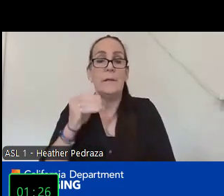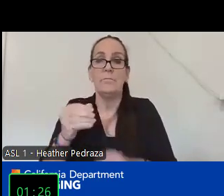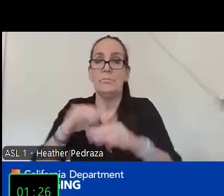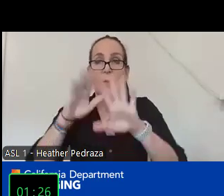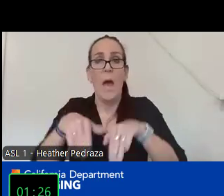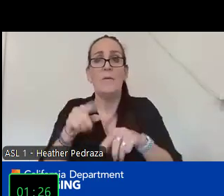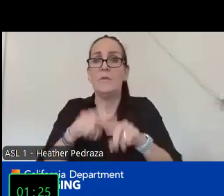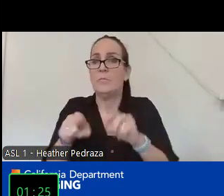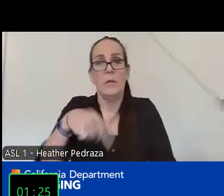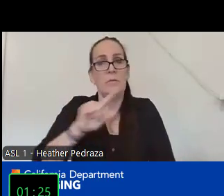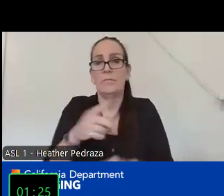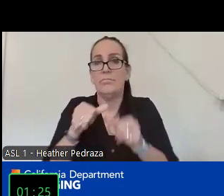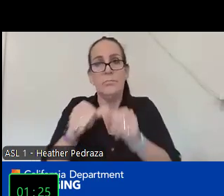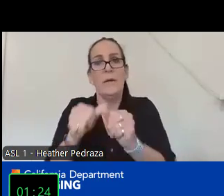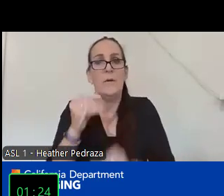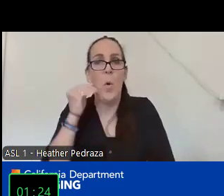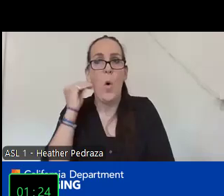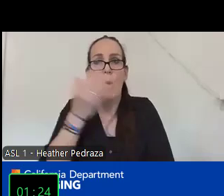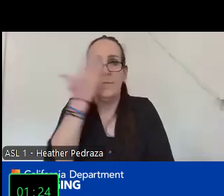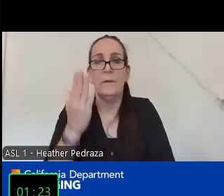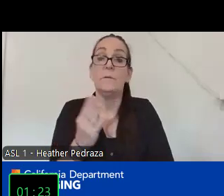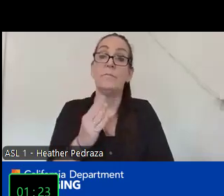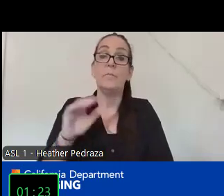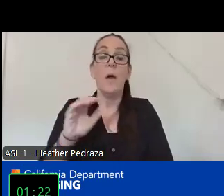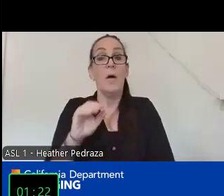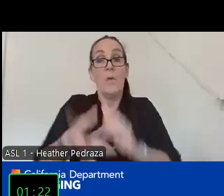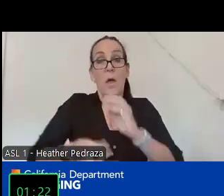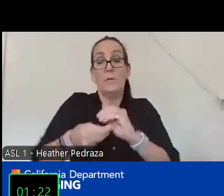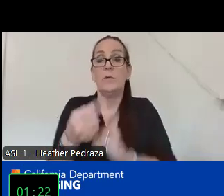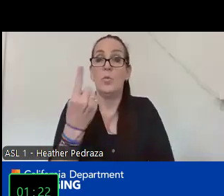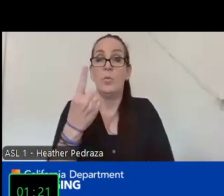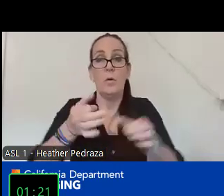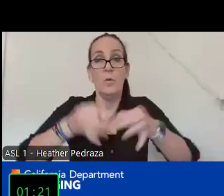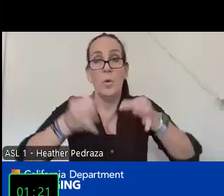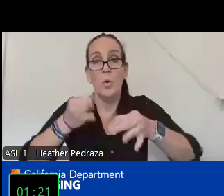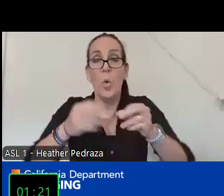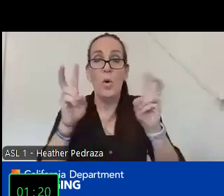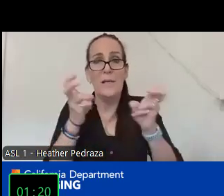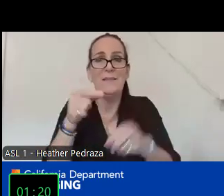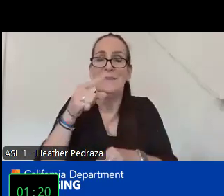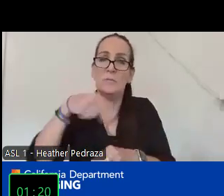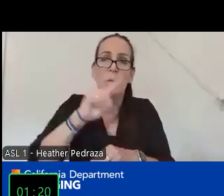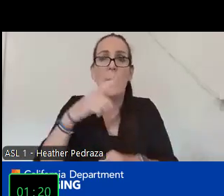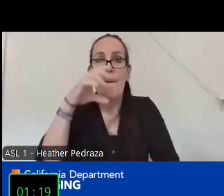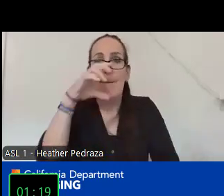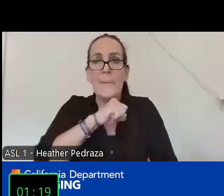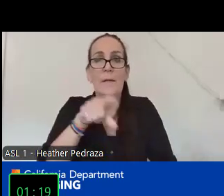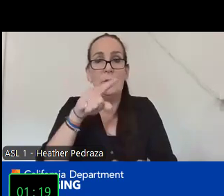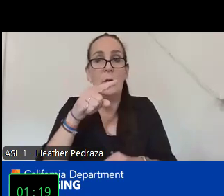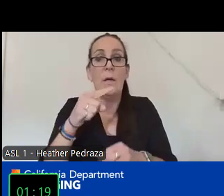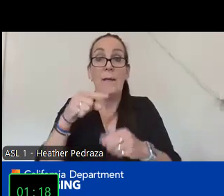Additionally, one of the core issues I would say that your missing here in the discussion is the fact